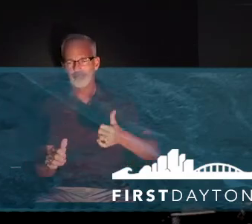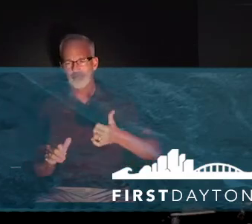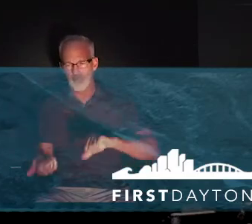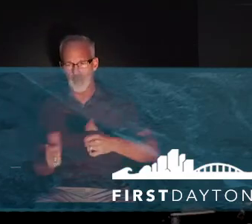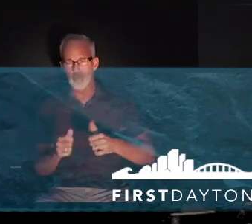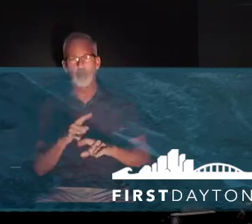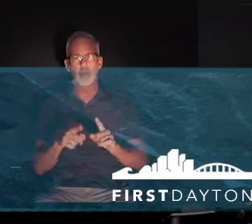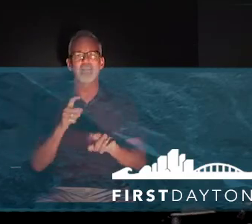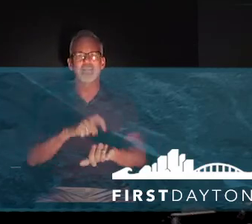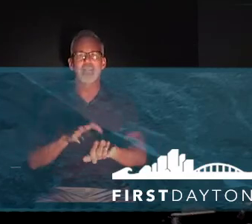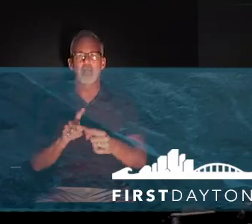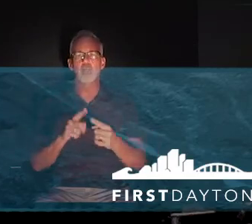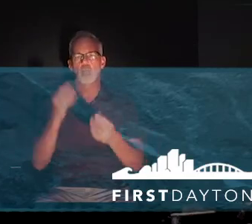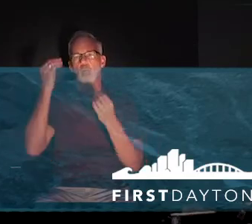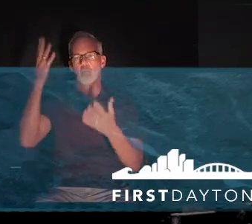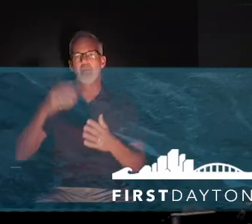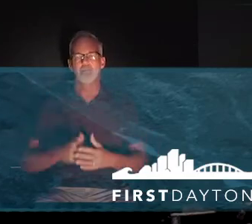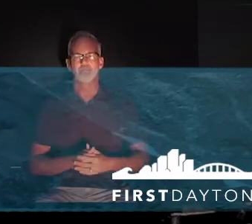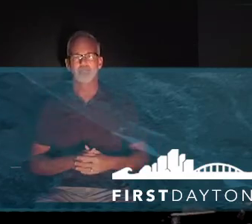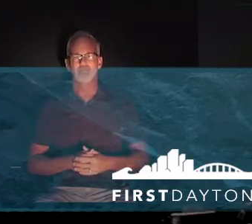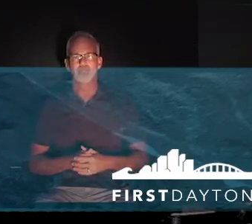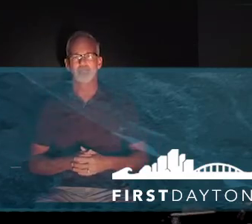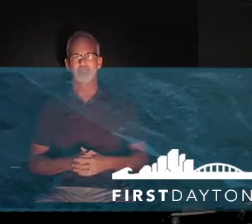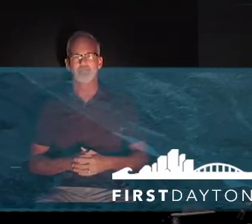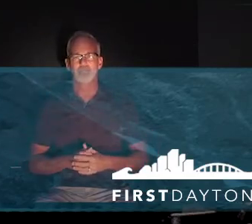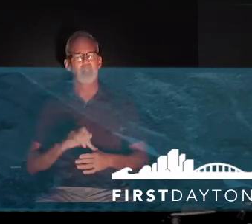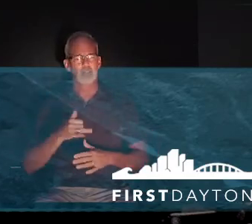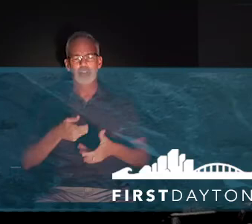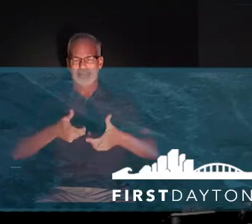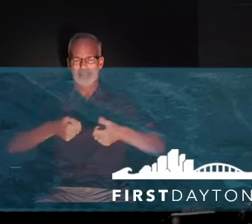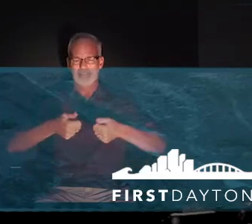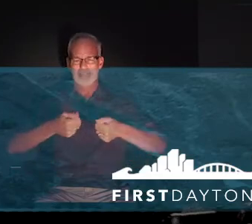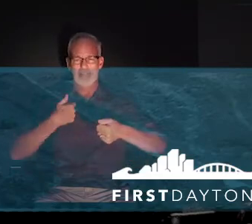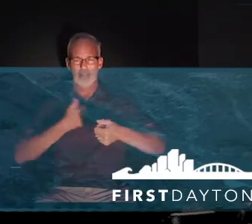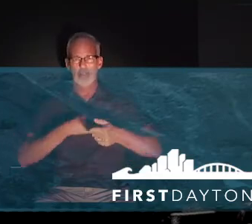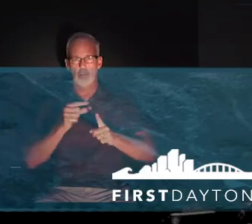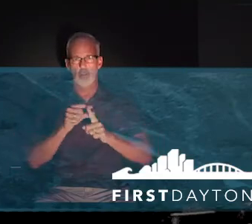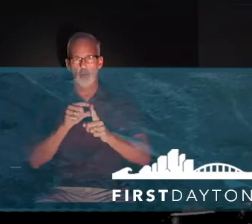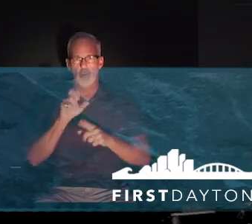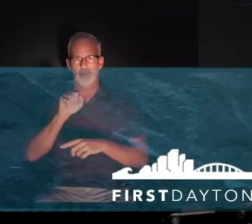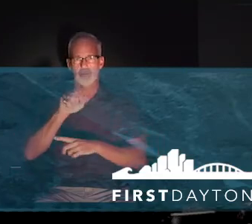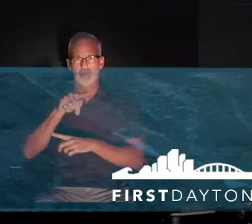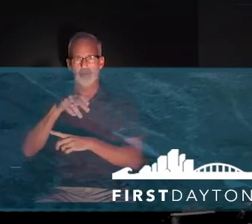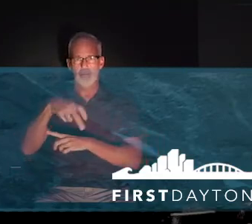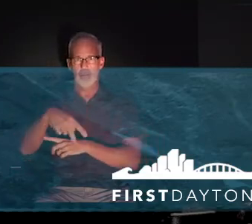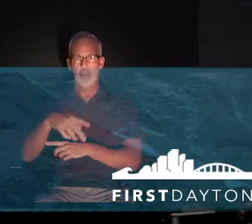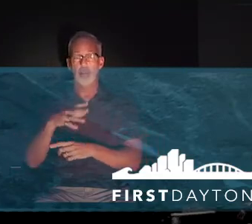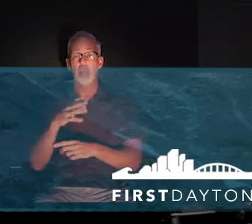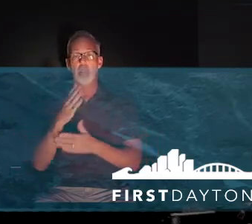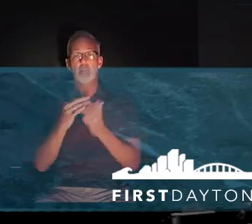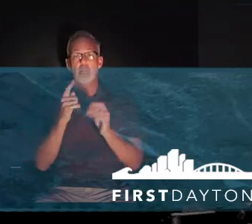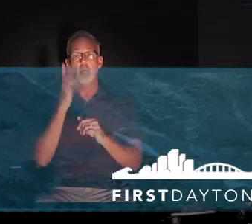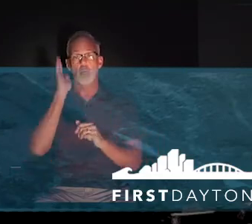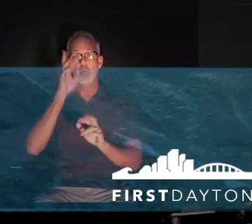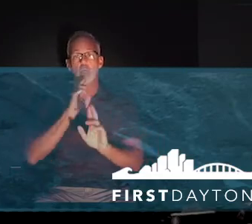be obedient. Just text us that word STEP right now. And you know what?